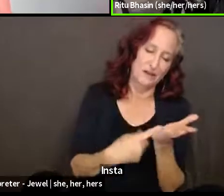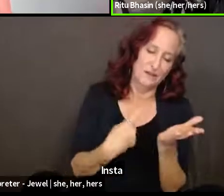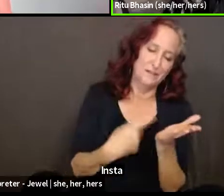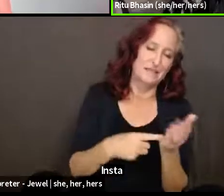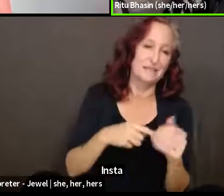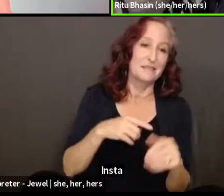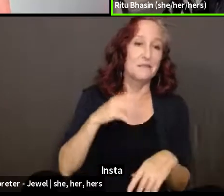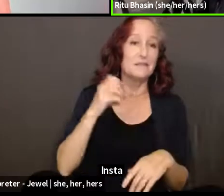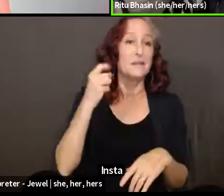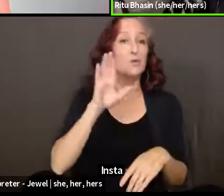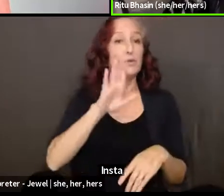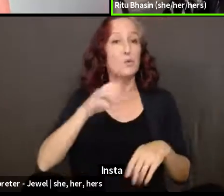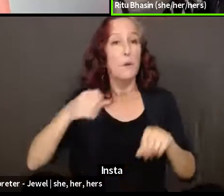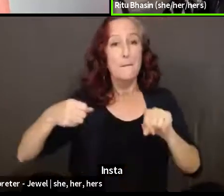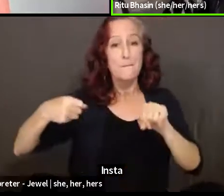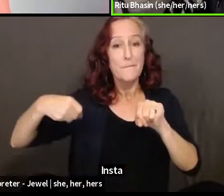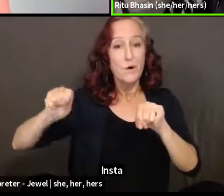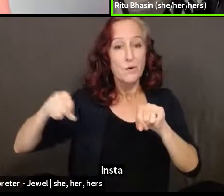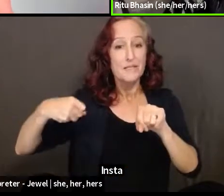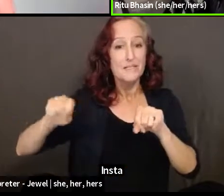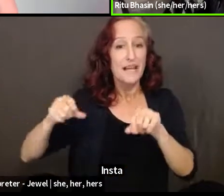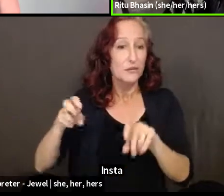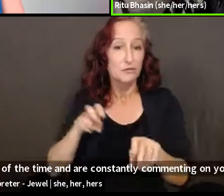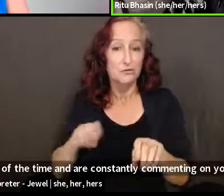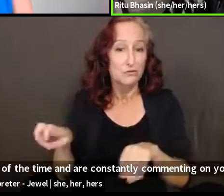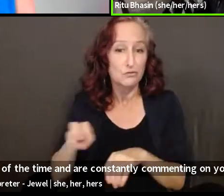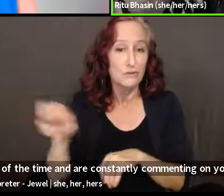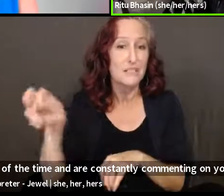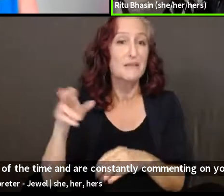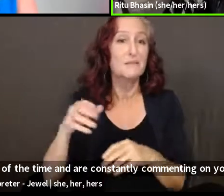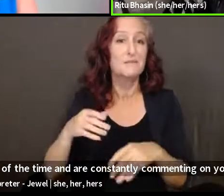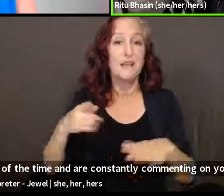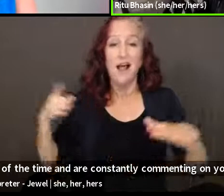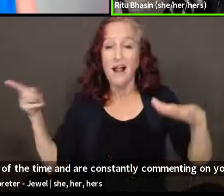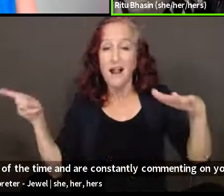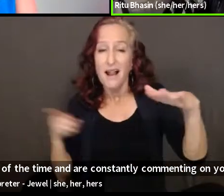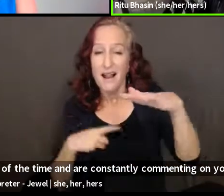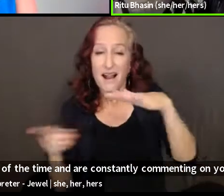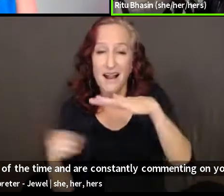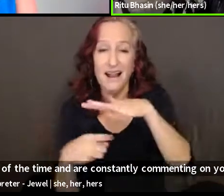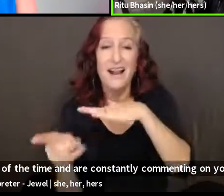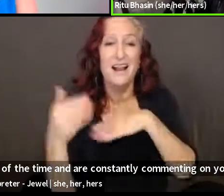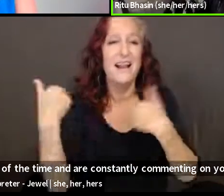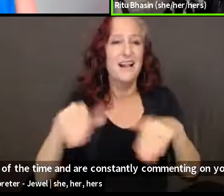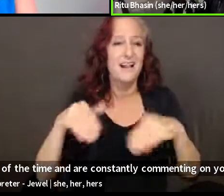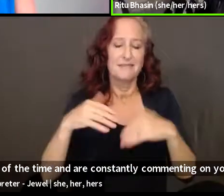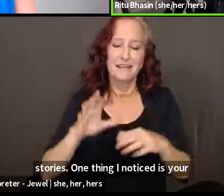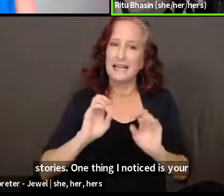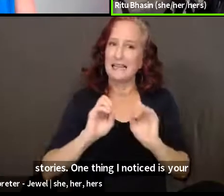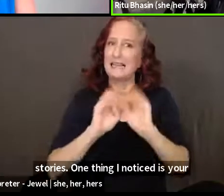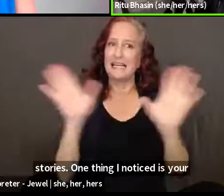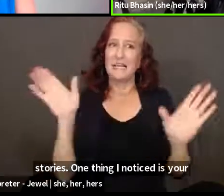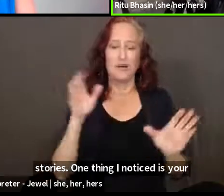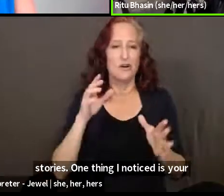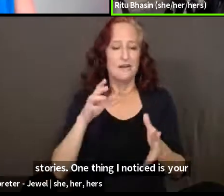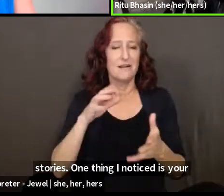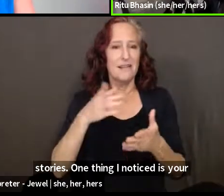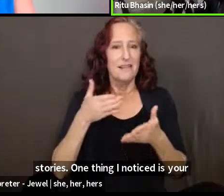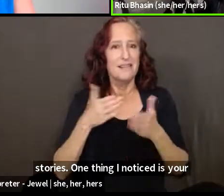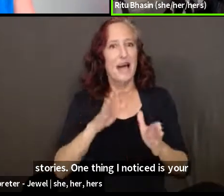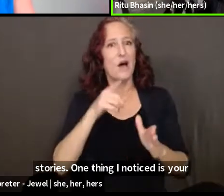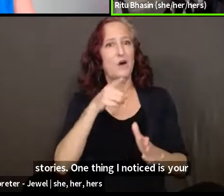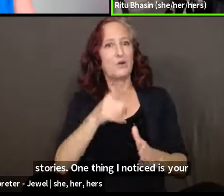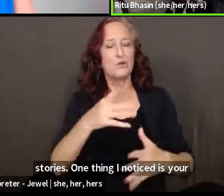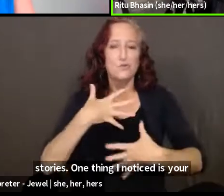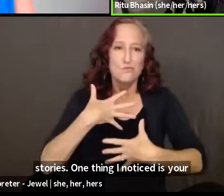your motorcycling trips and adventures were a real outlet for you, and